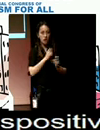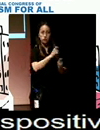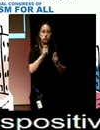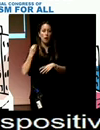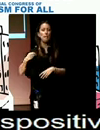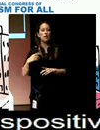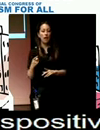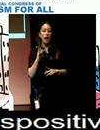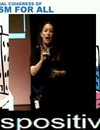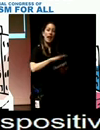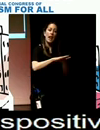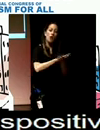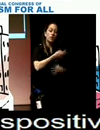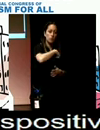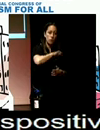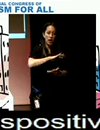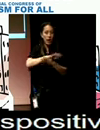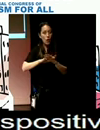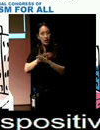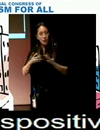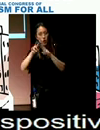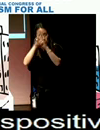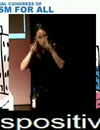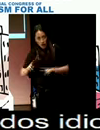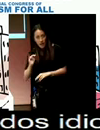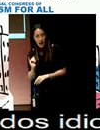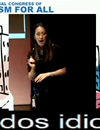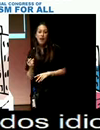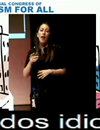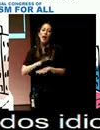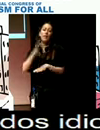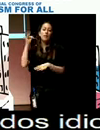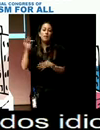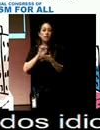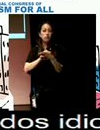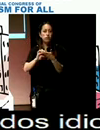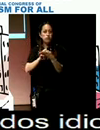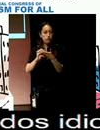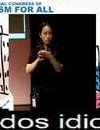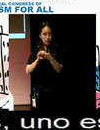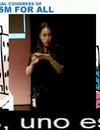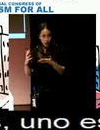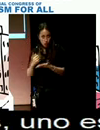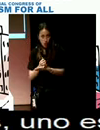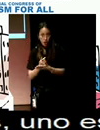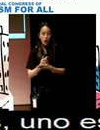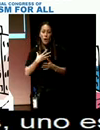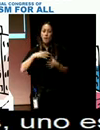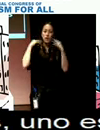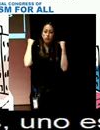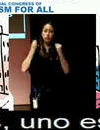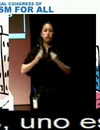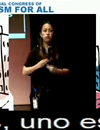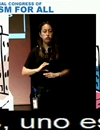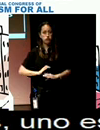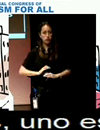Spanish sign languages and universal sign languages. The buttons are in Braille. You can